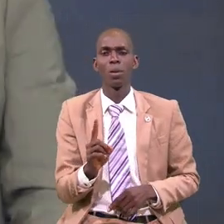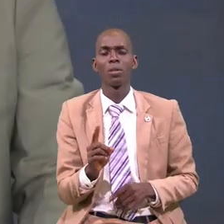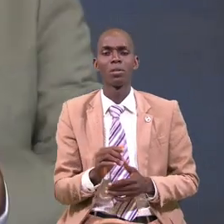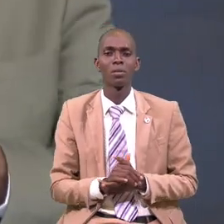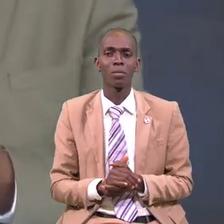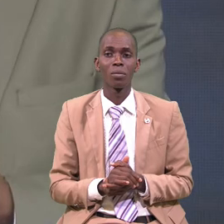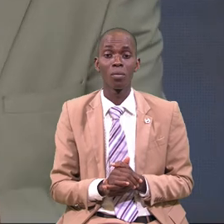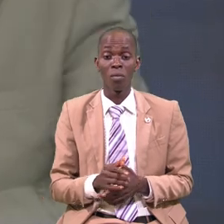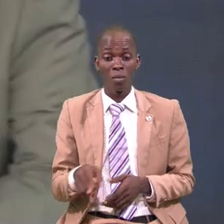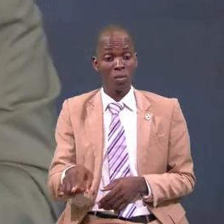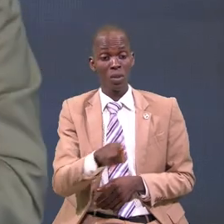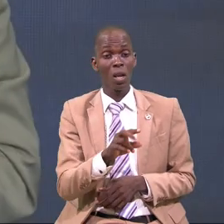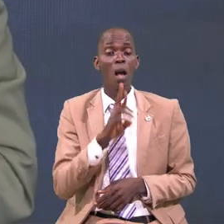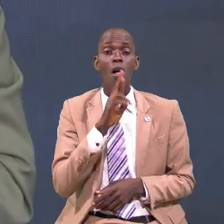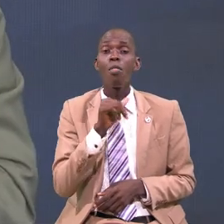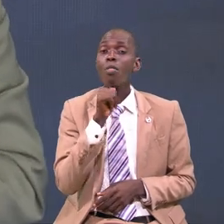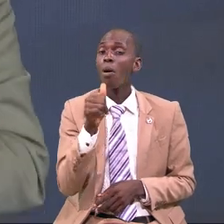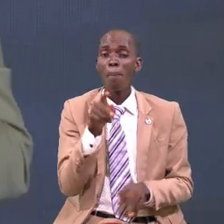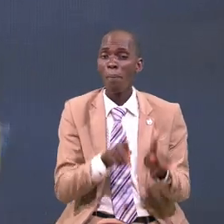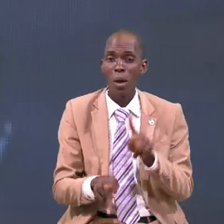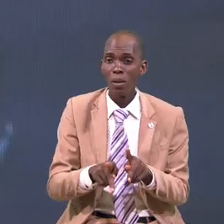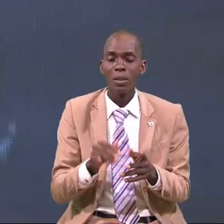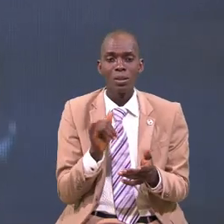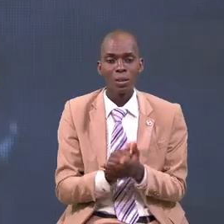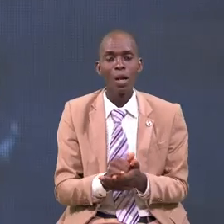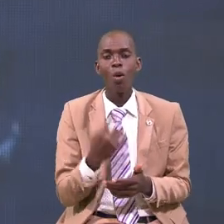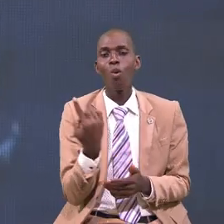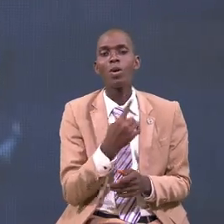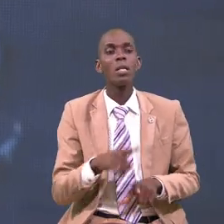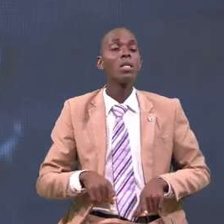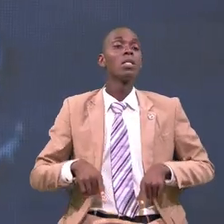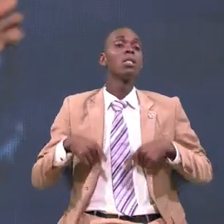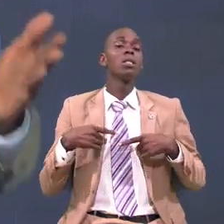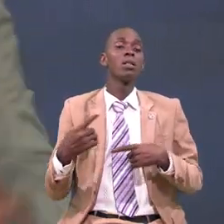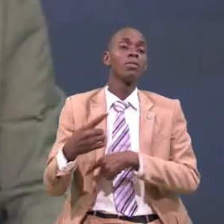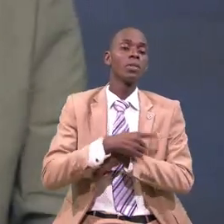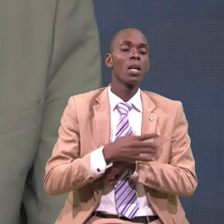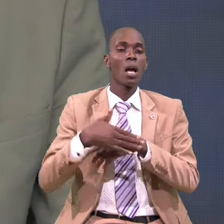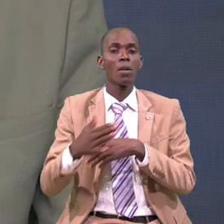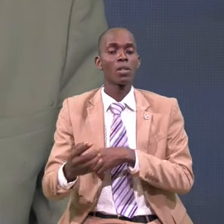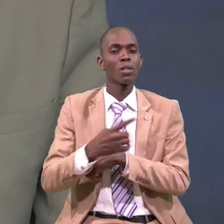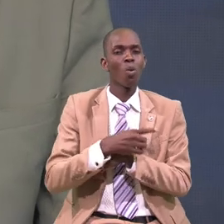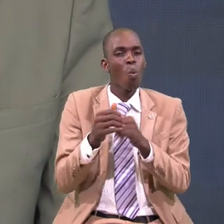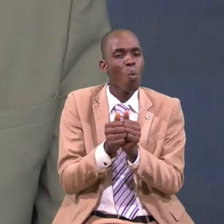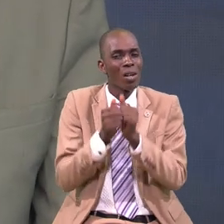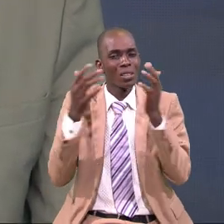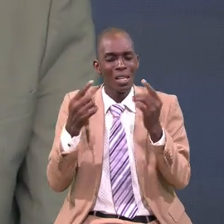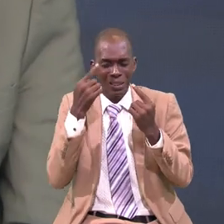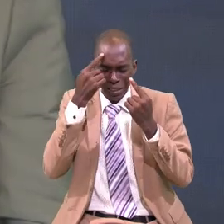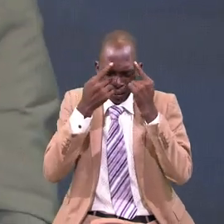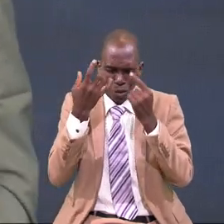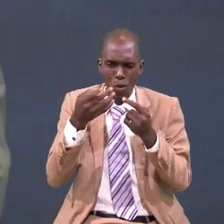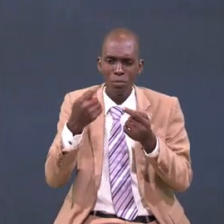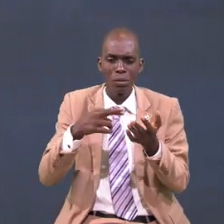They are not people that live from day to day without thinking of the consequence of their action.